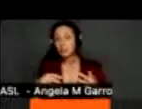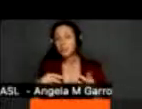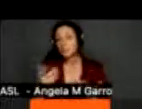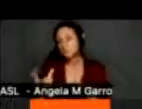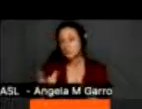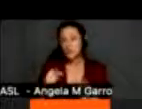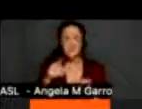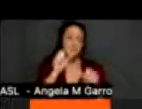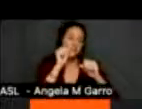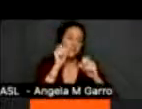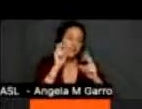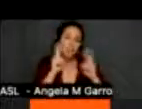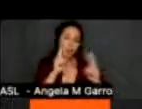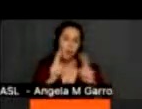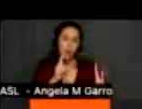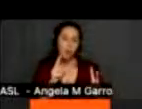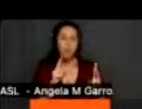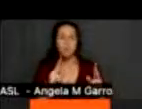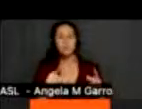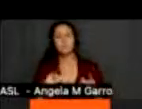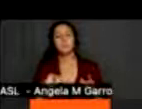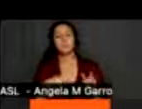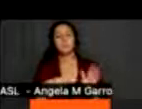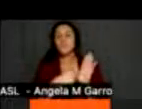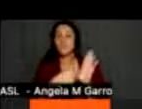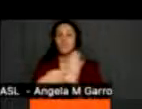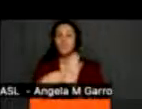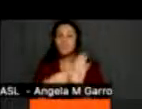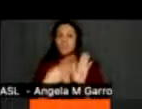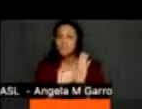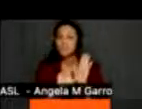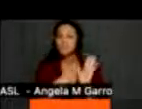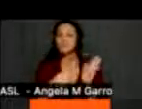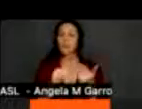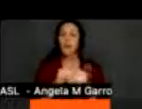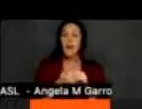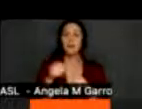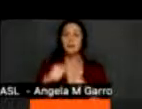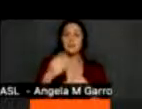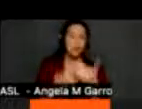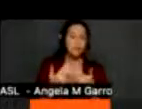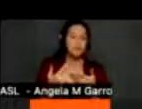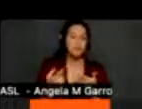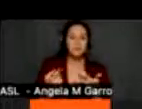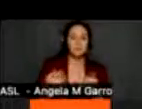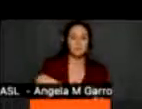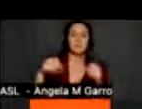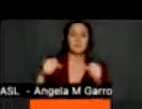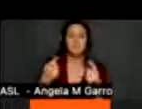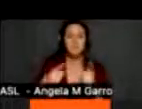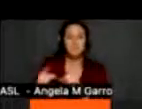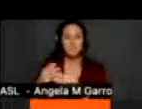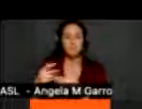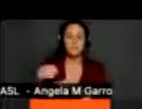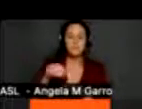is a visual that illustrates how this process takes place over time. I did have a conversation with one of our